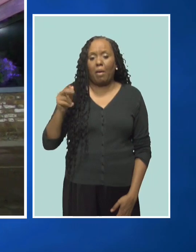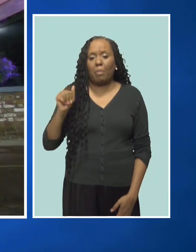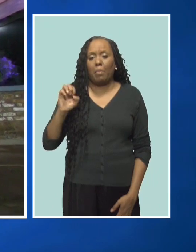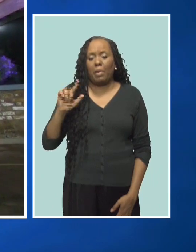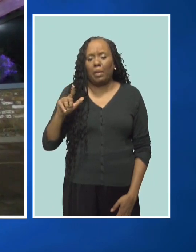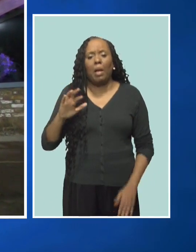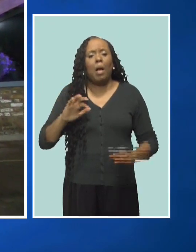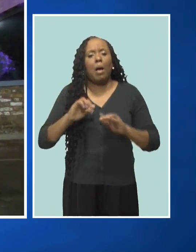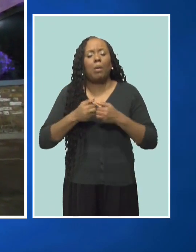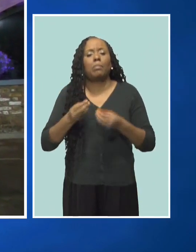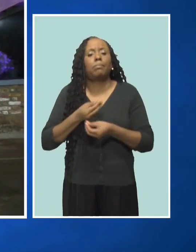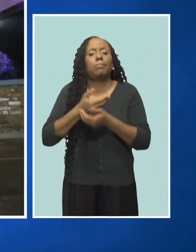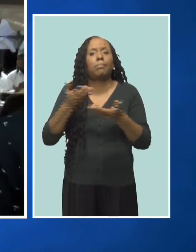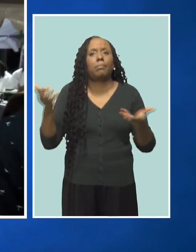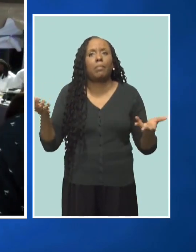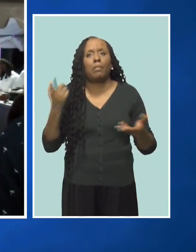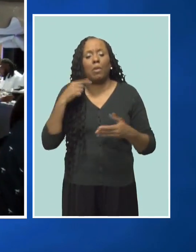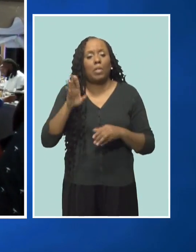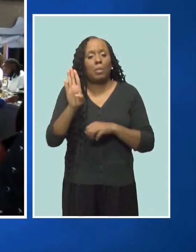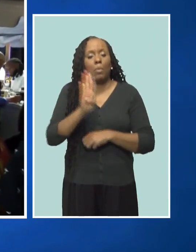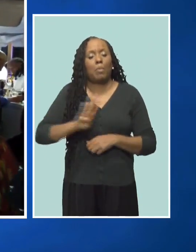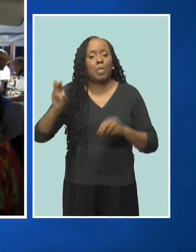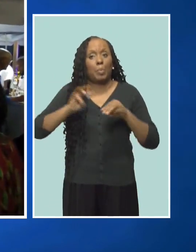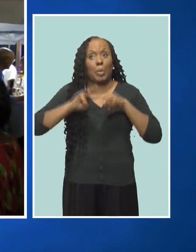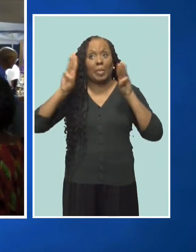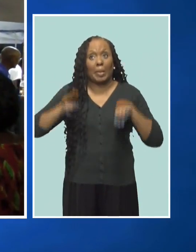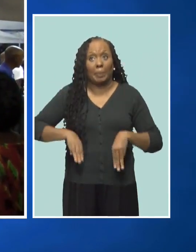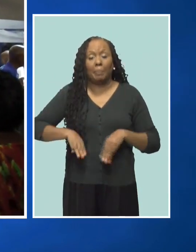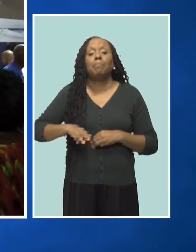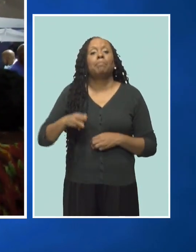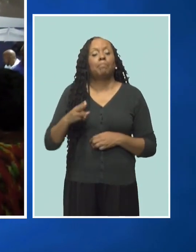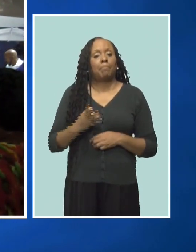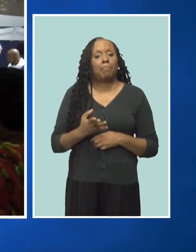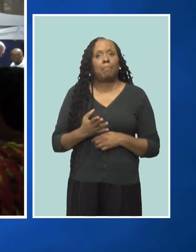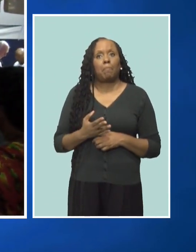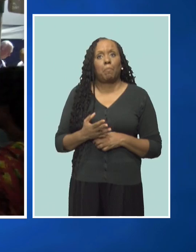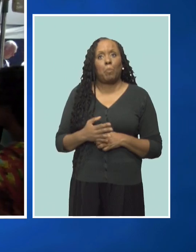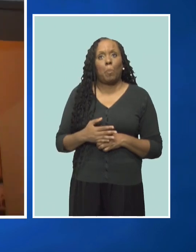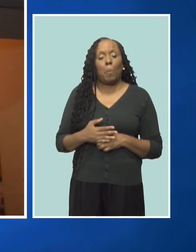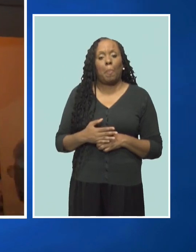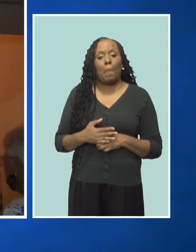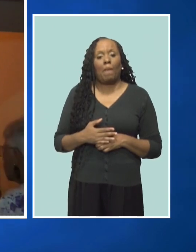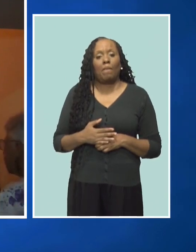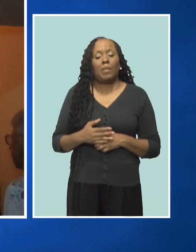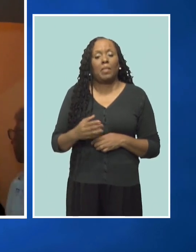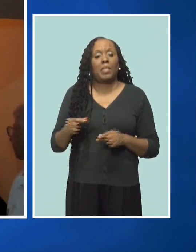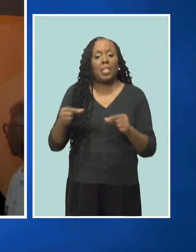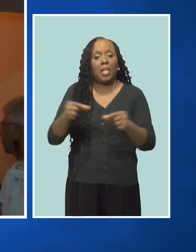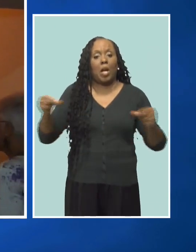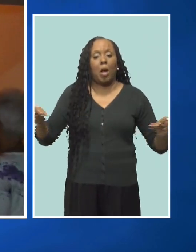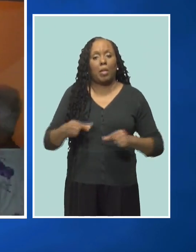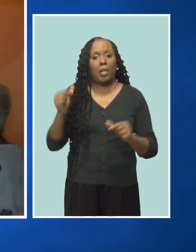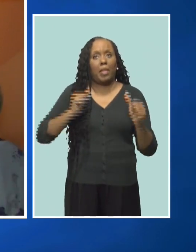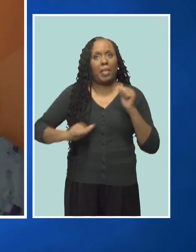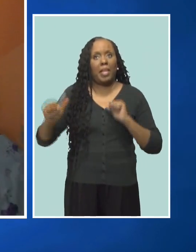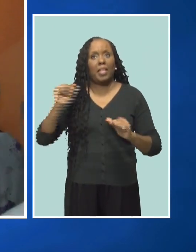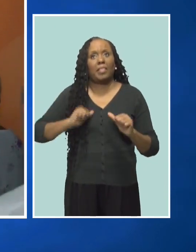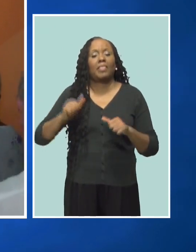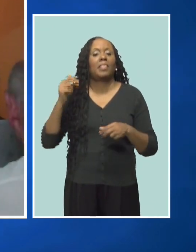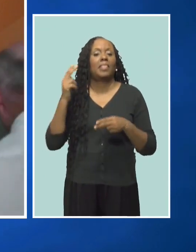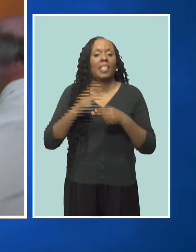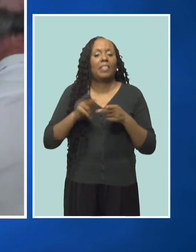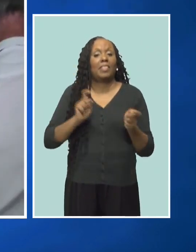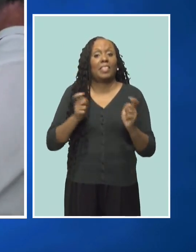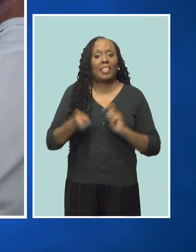Museum and Historical Society. As a part of the tribute to him, the Walled Garden Theatre was renamed the Trevor Carmichael Walled